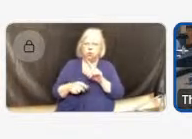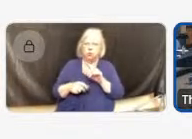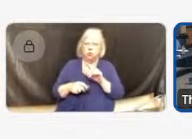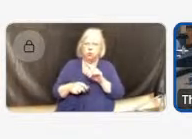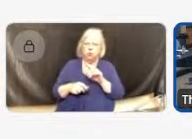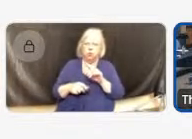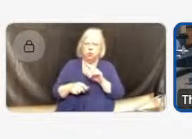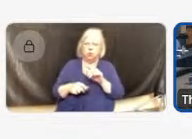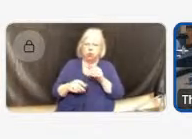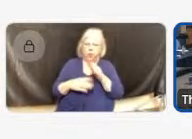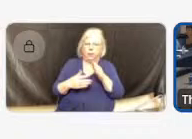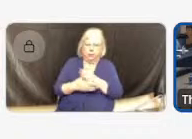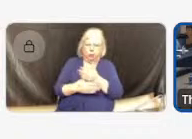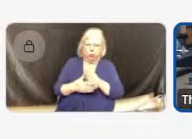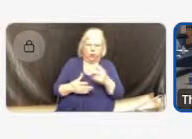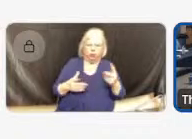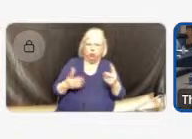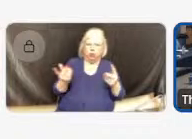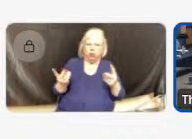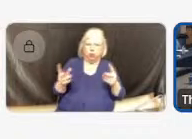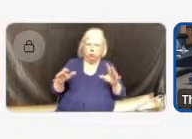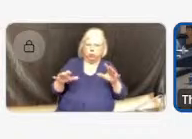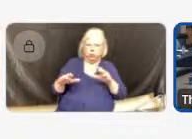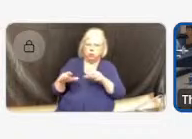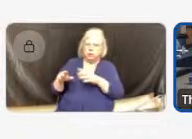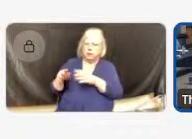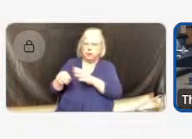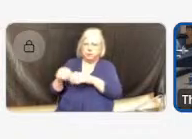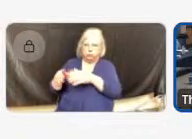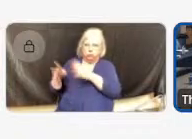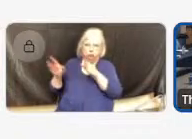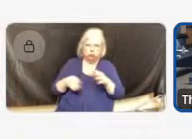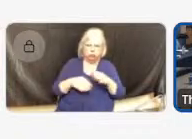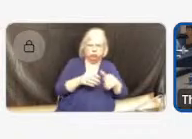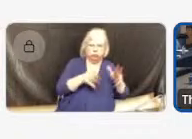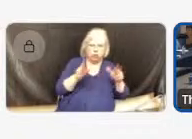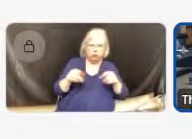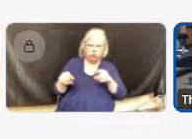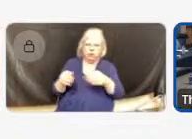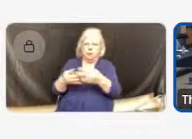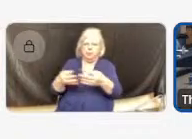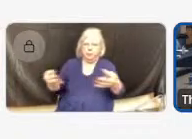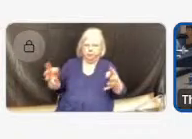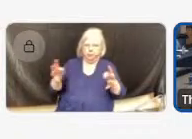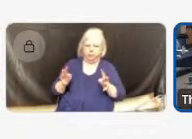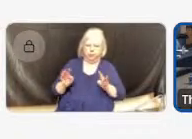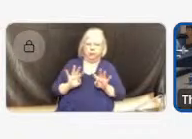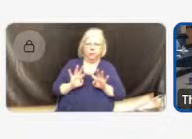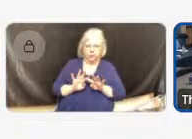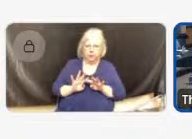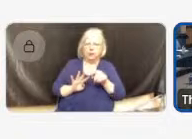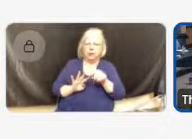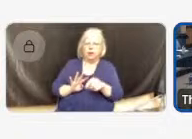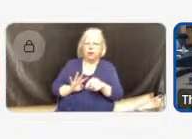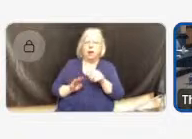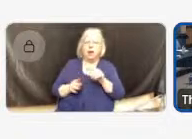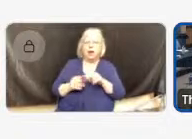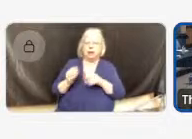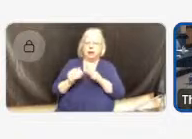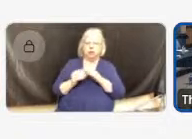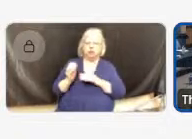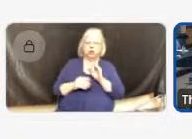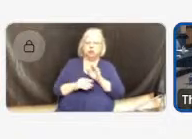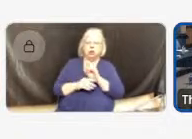storage structures. The storage yard will be enclosed with opaque fencing and will be utilized by the construction